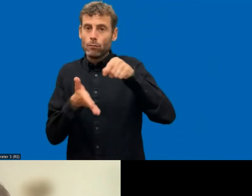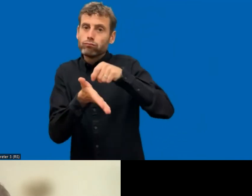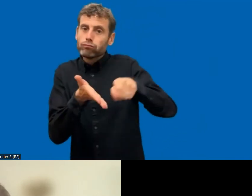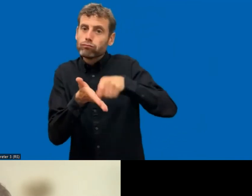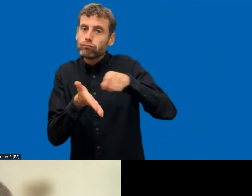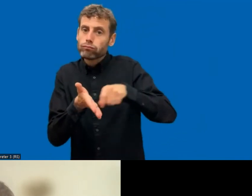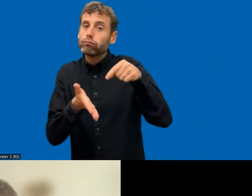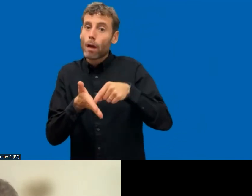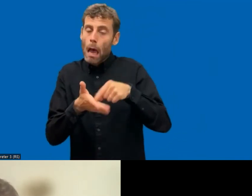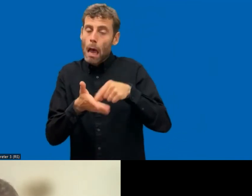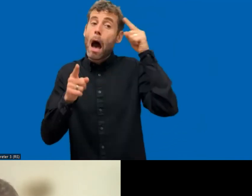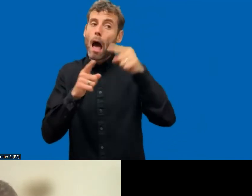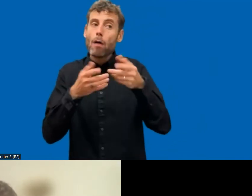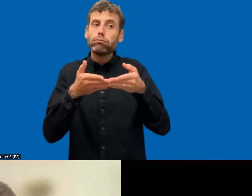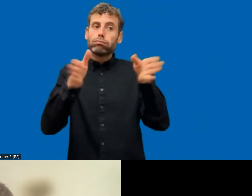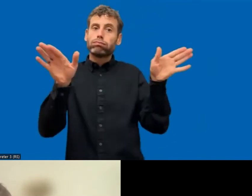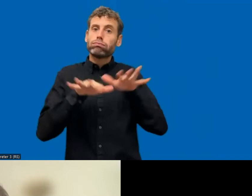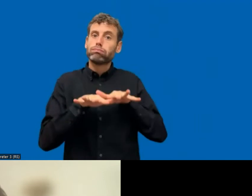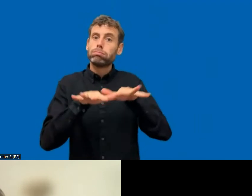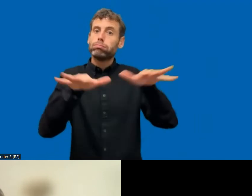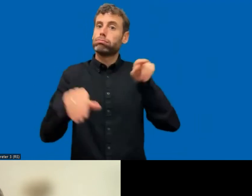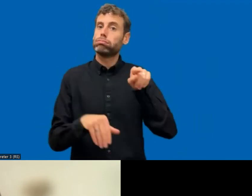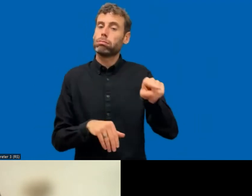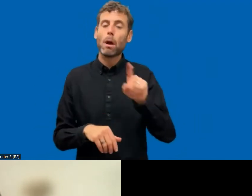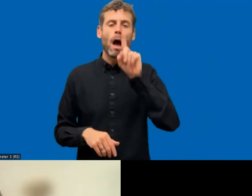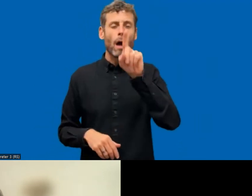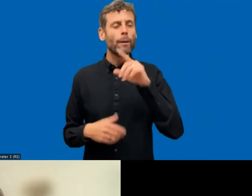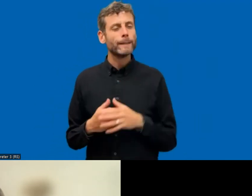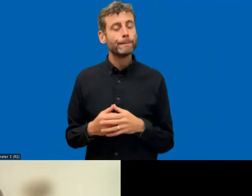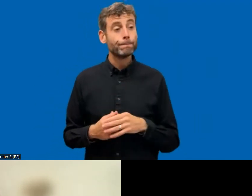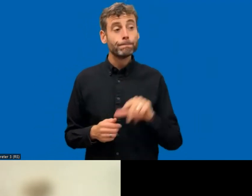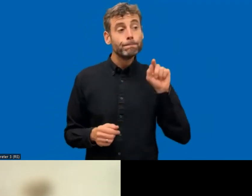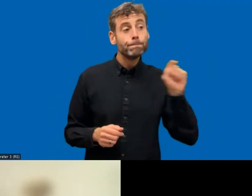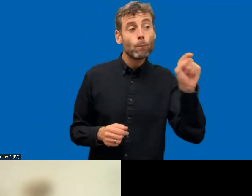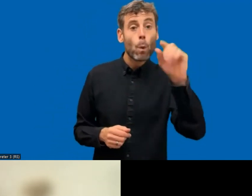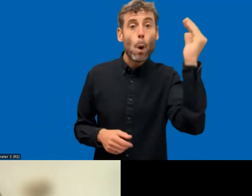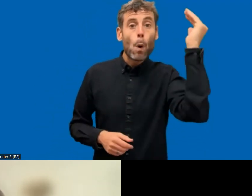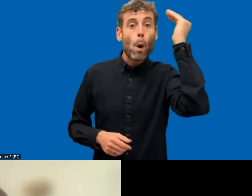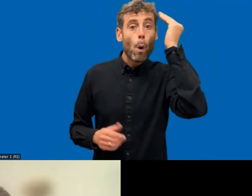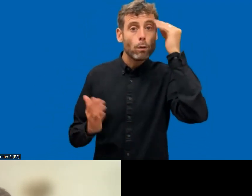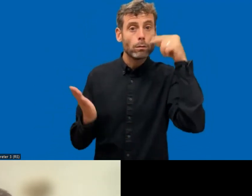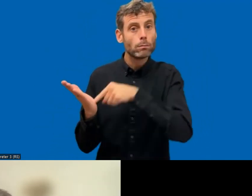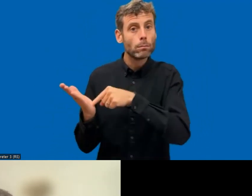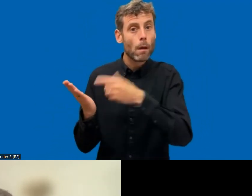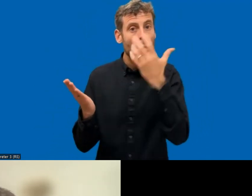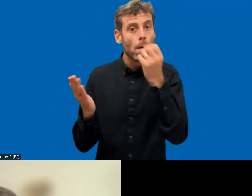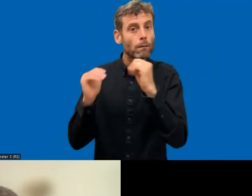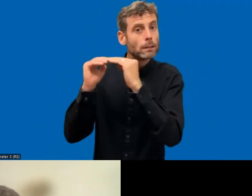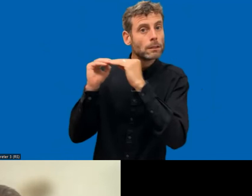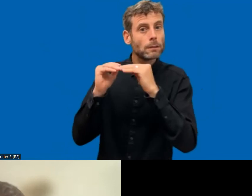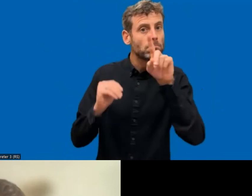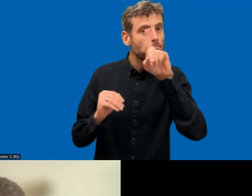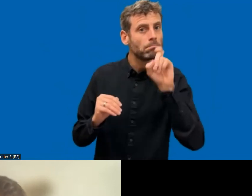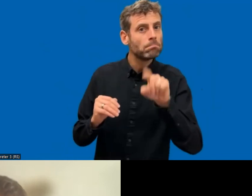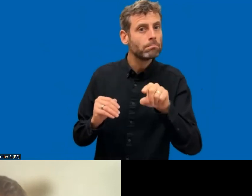the people aware of the subject? The problem is not maybe on the standard itself, it's the fact that people are not